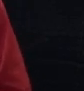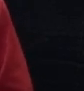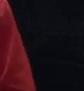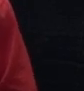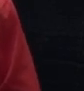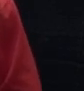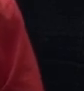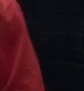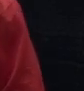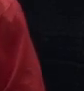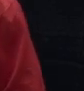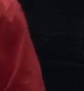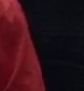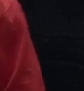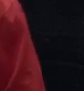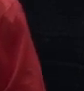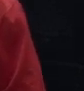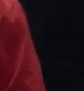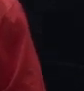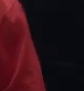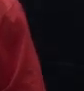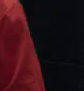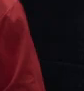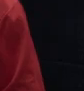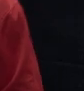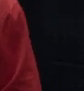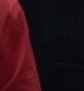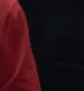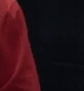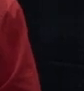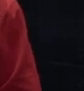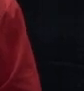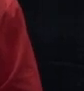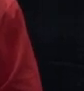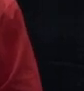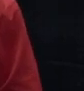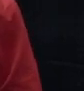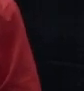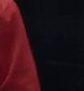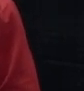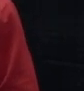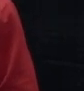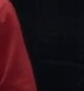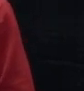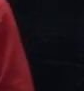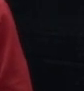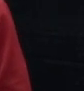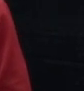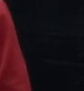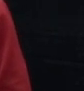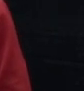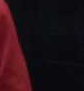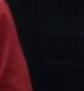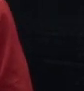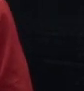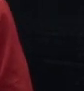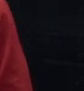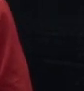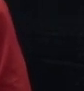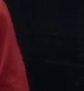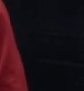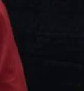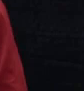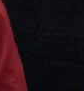the message is heard, that there's support out there, and it's not just funding, it's also